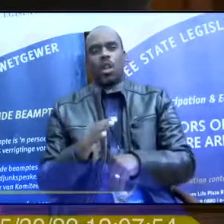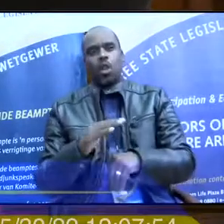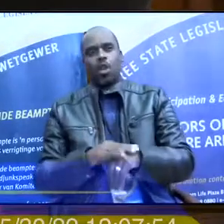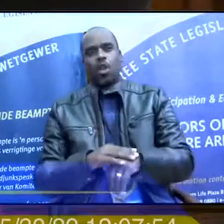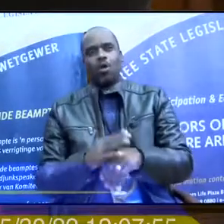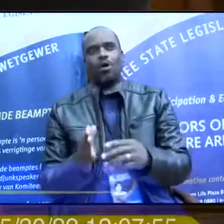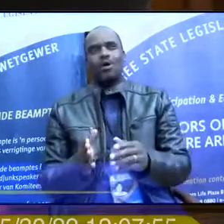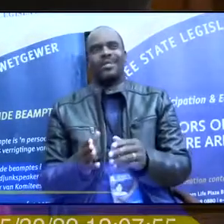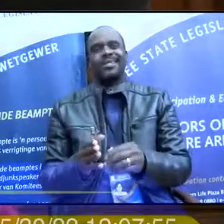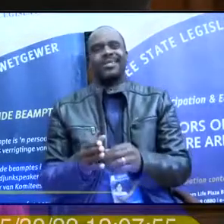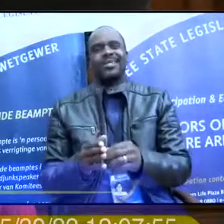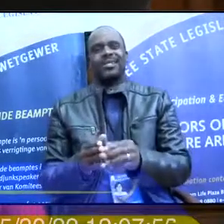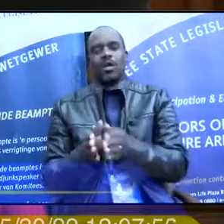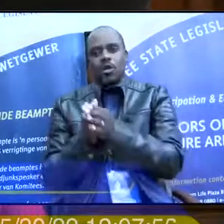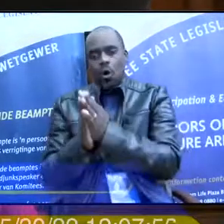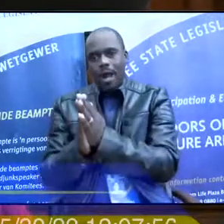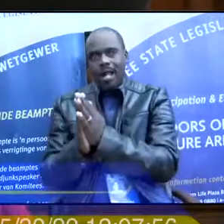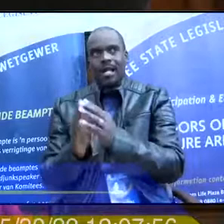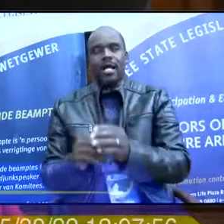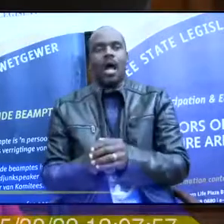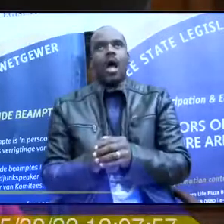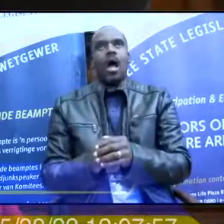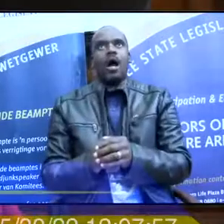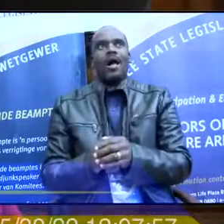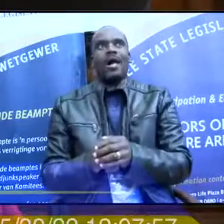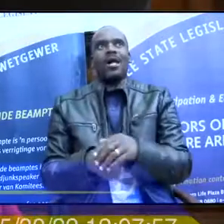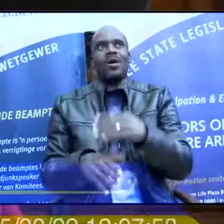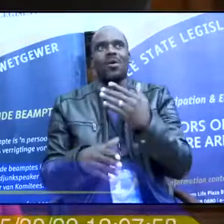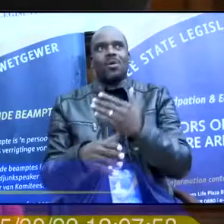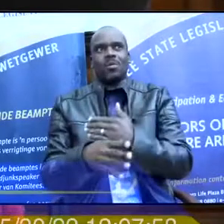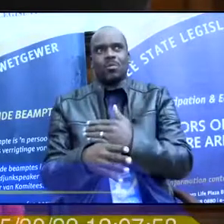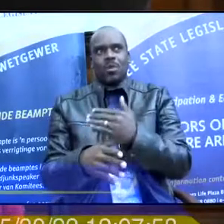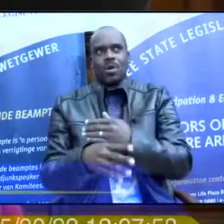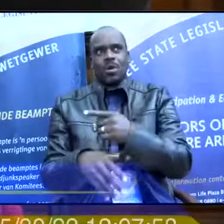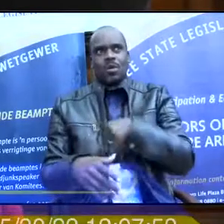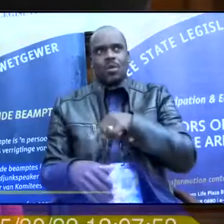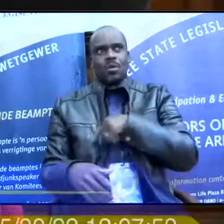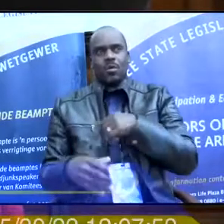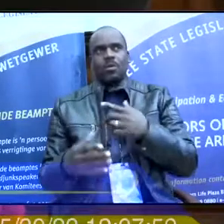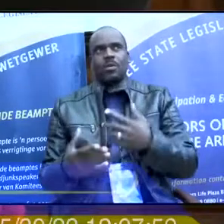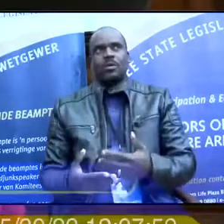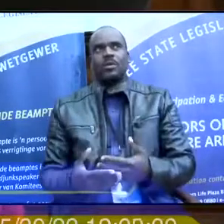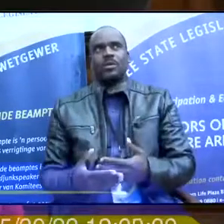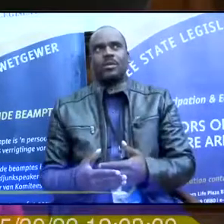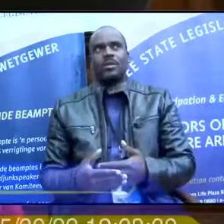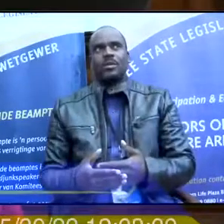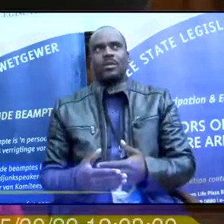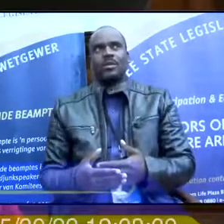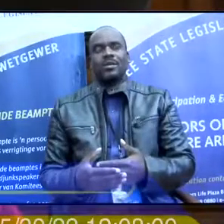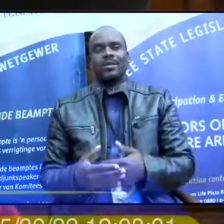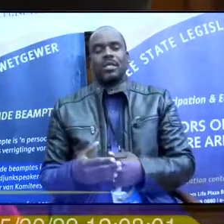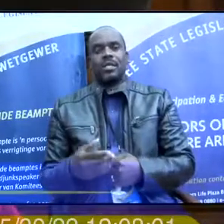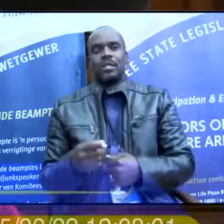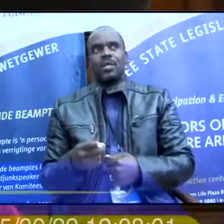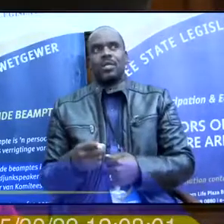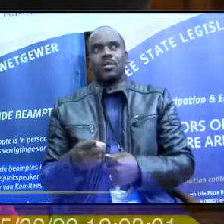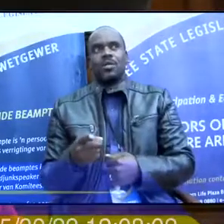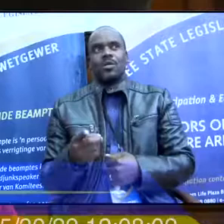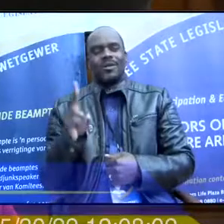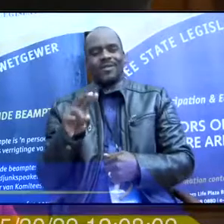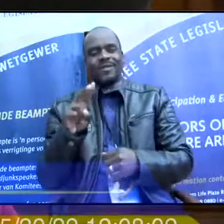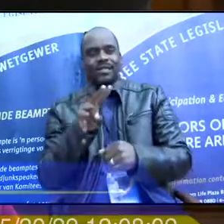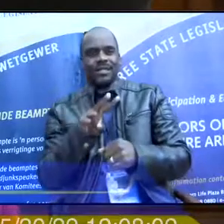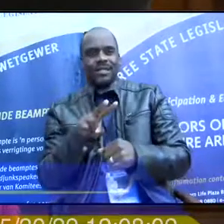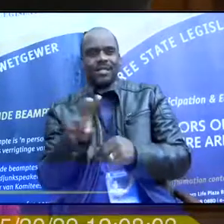as workers so as workers they our ill health is also at stake here and we have to take pills to